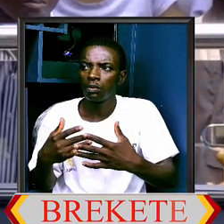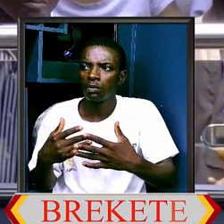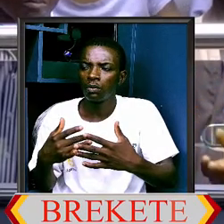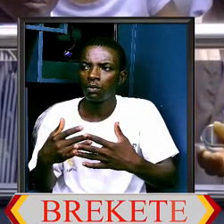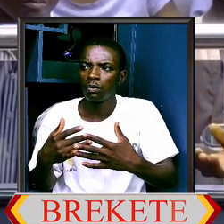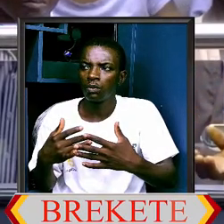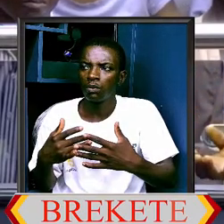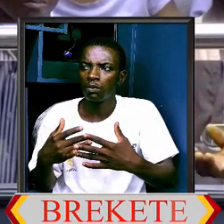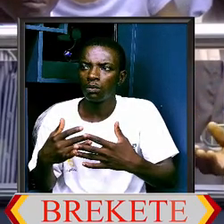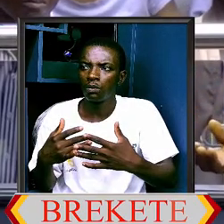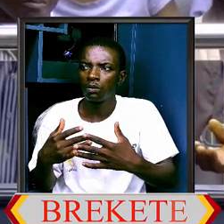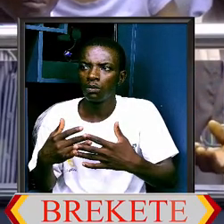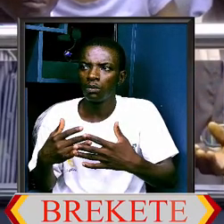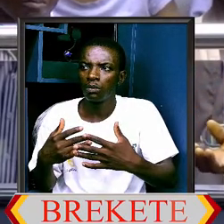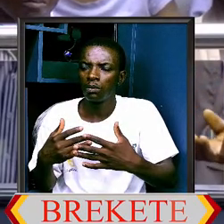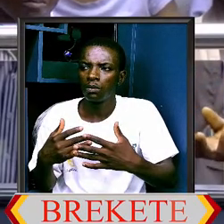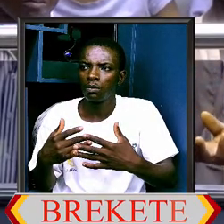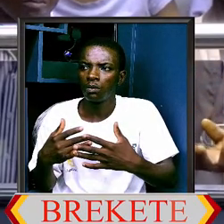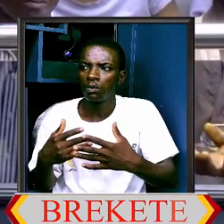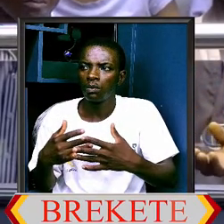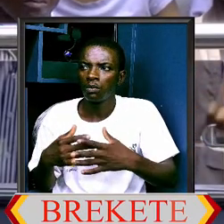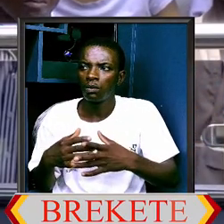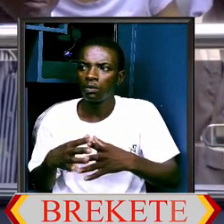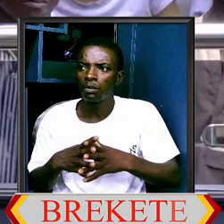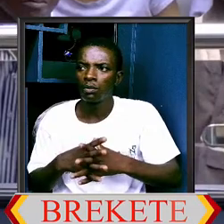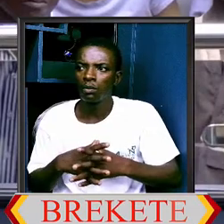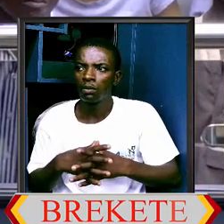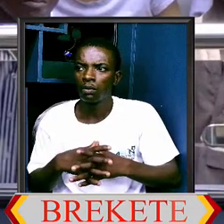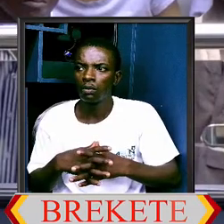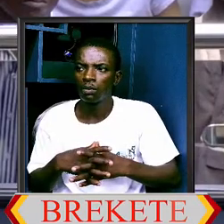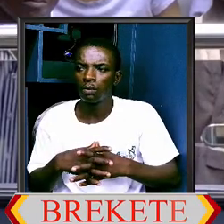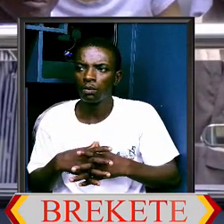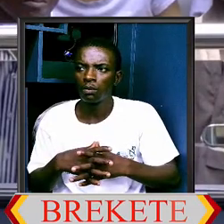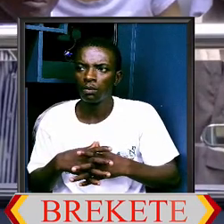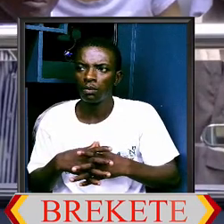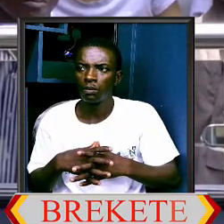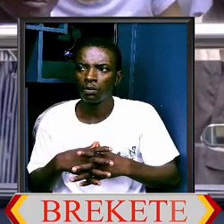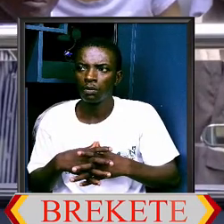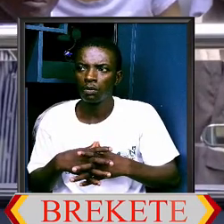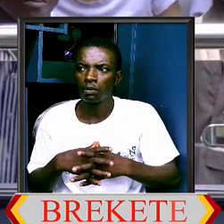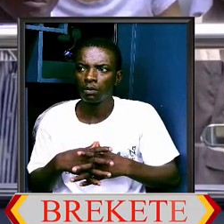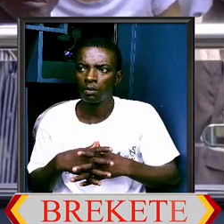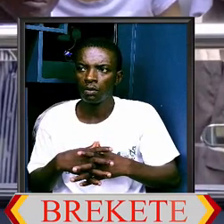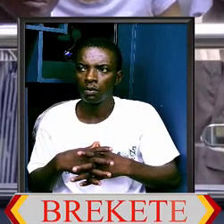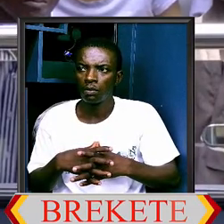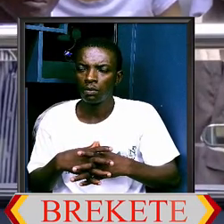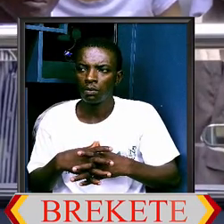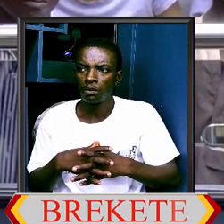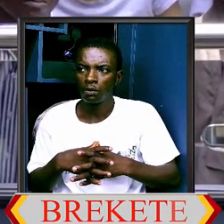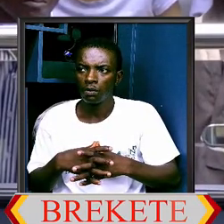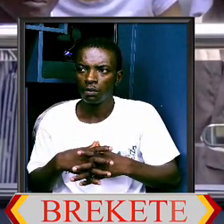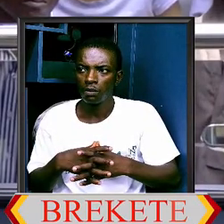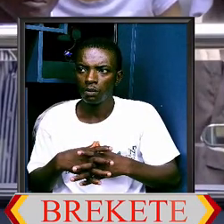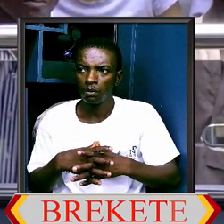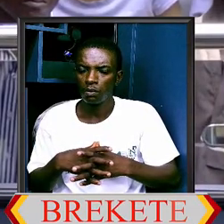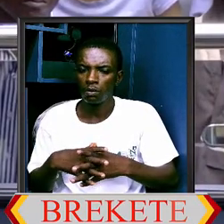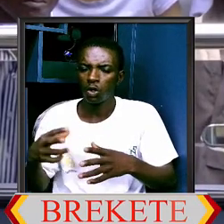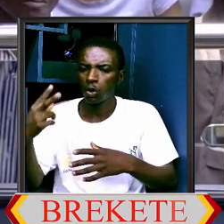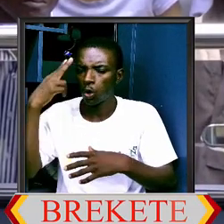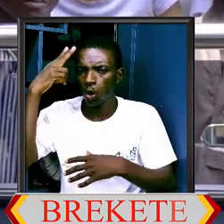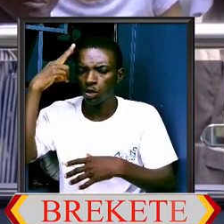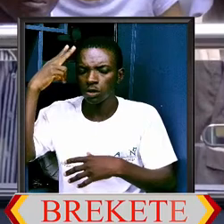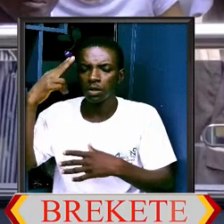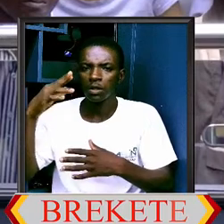it inside the car. Yeah. They bob my hair. They bob your hair. They cut my